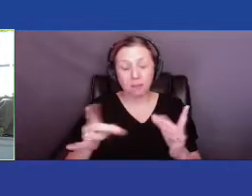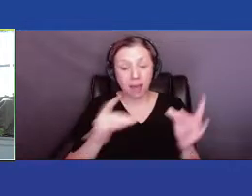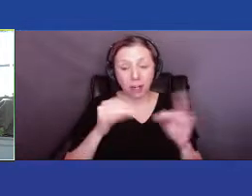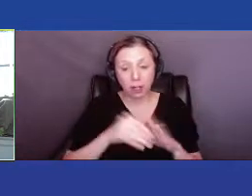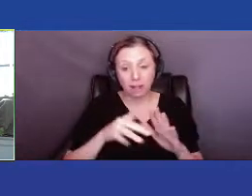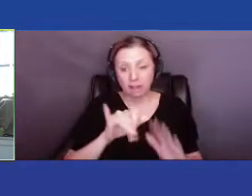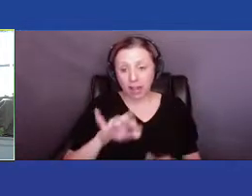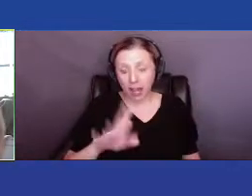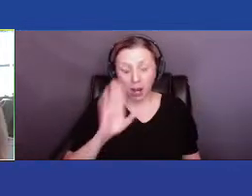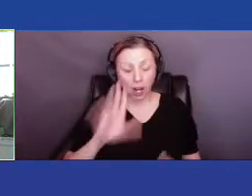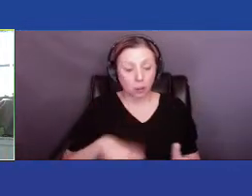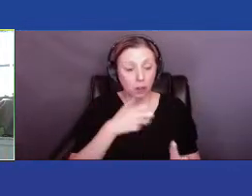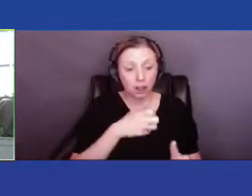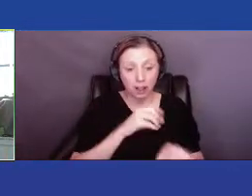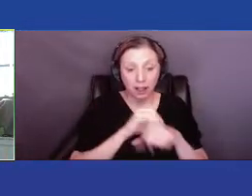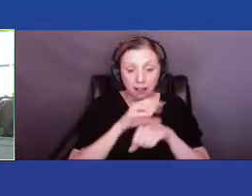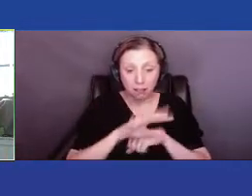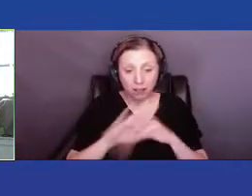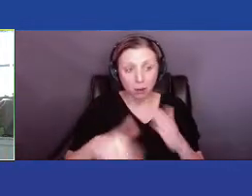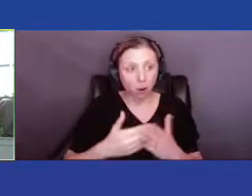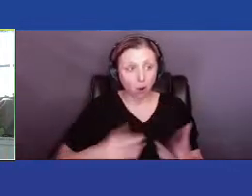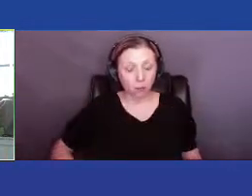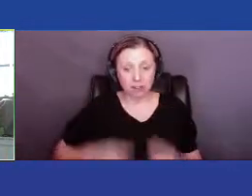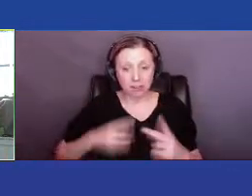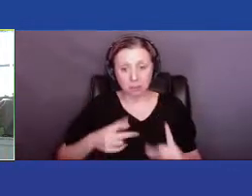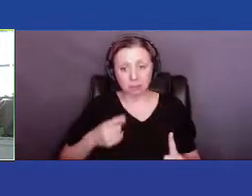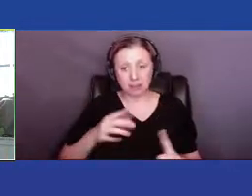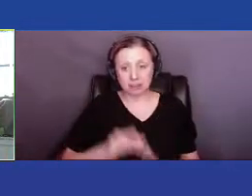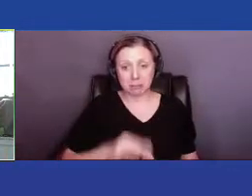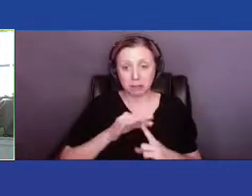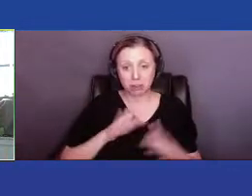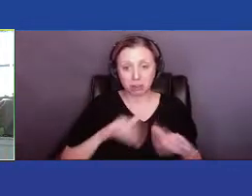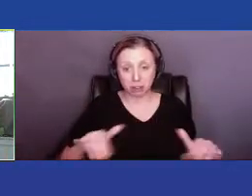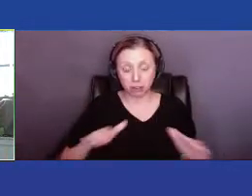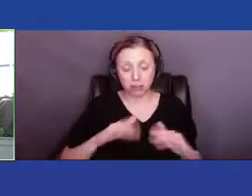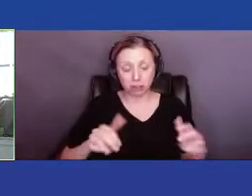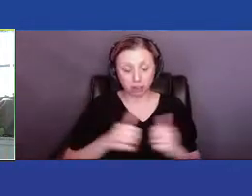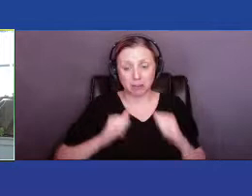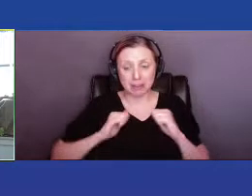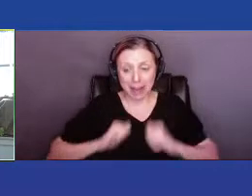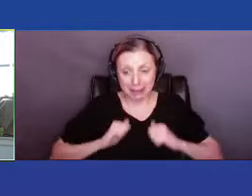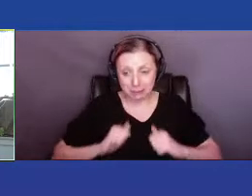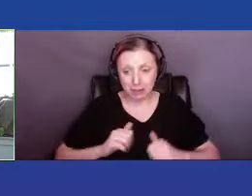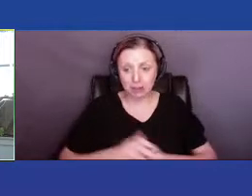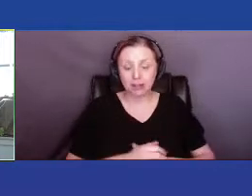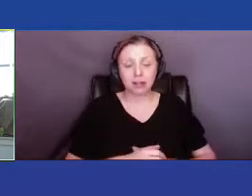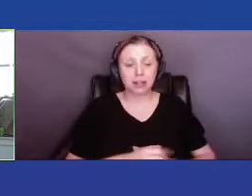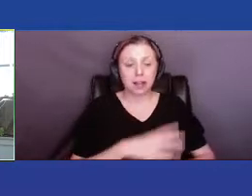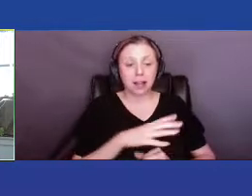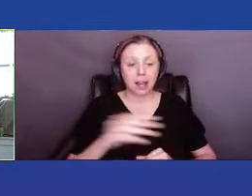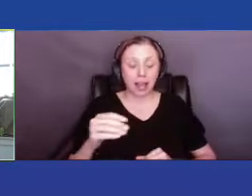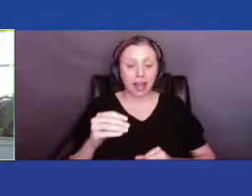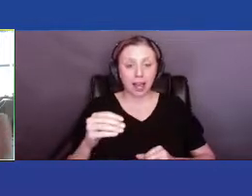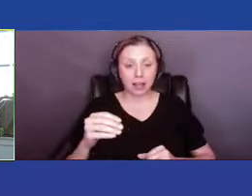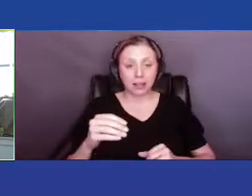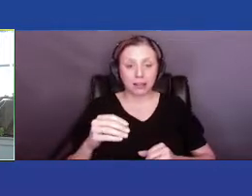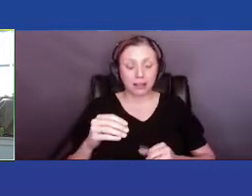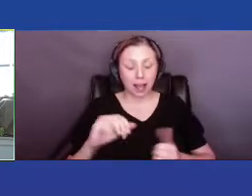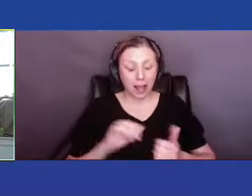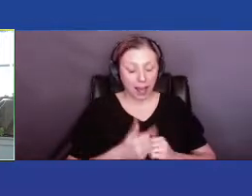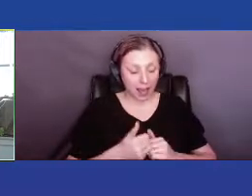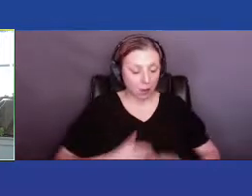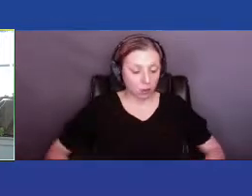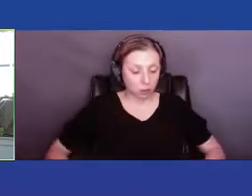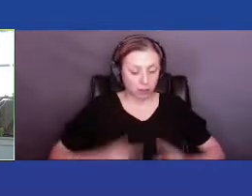affecting all residents, but particularly children, many children with asthma, and the ways that residents all over